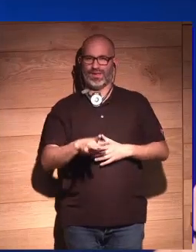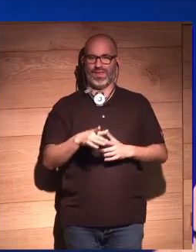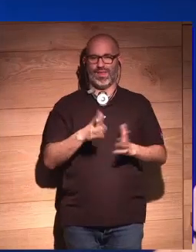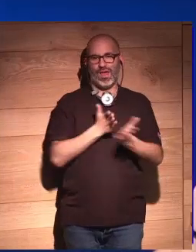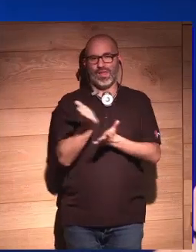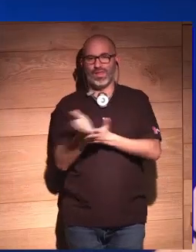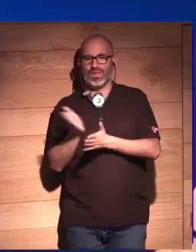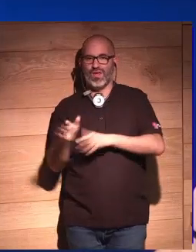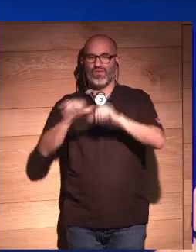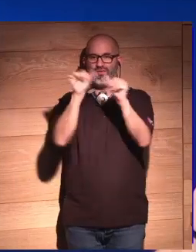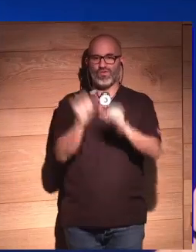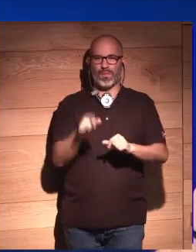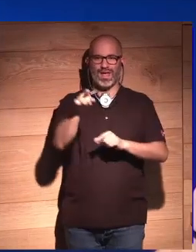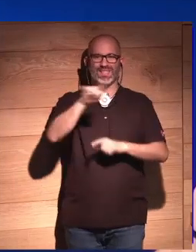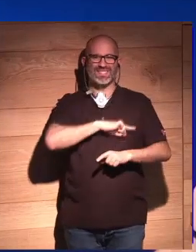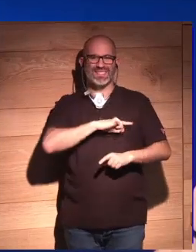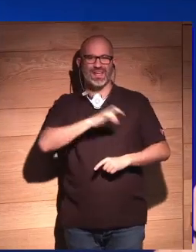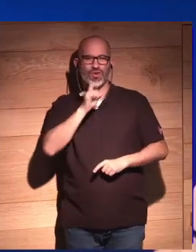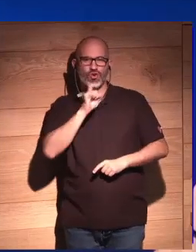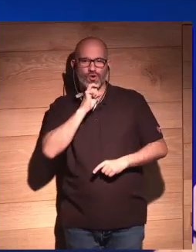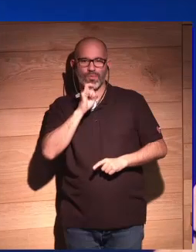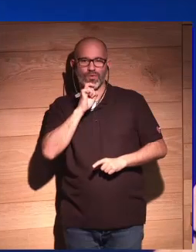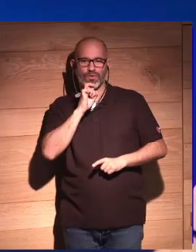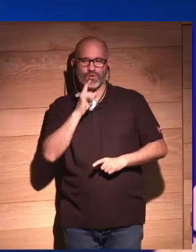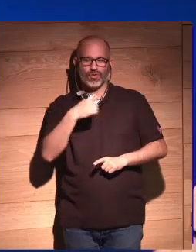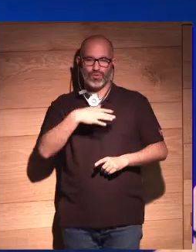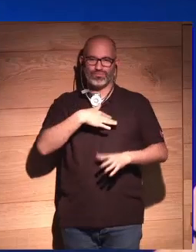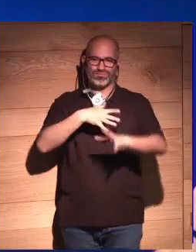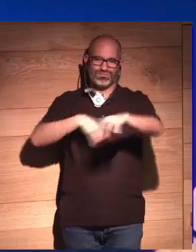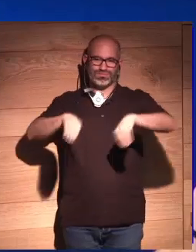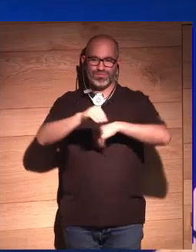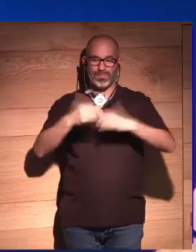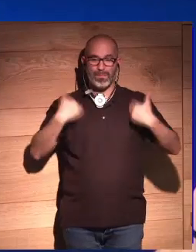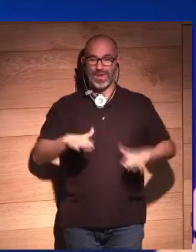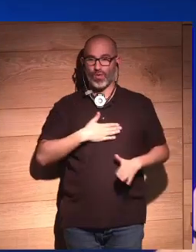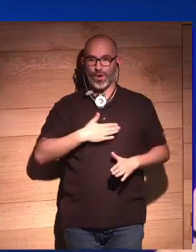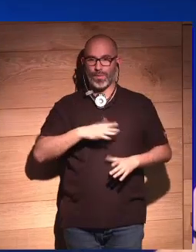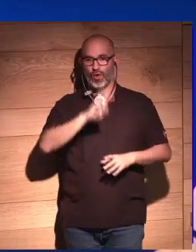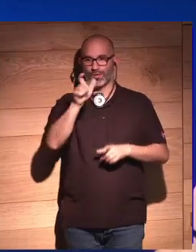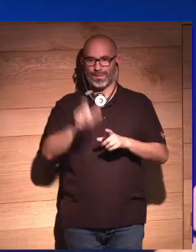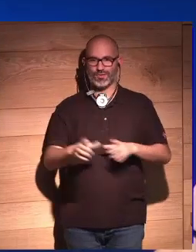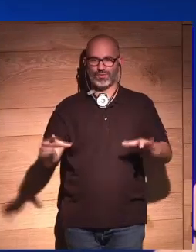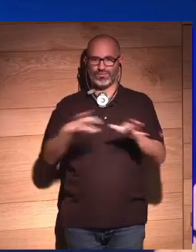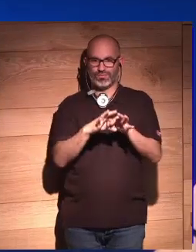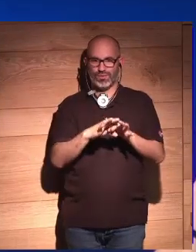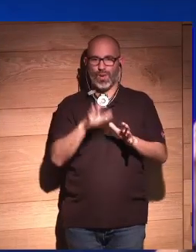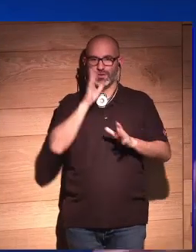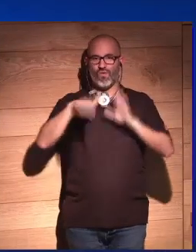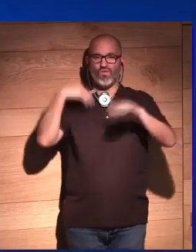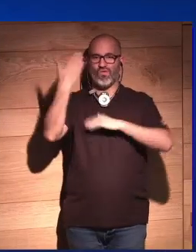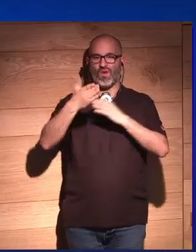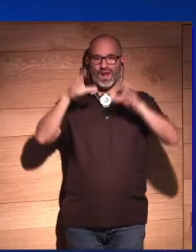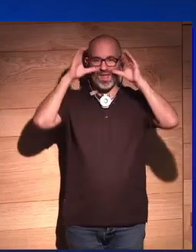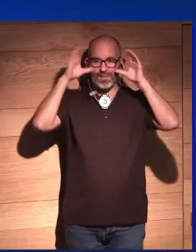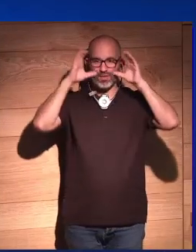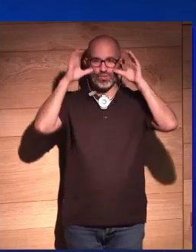safe space, you know, like, because outside of the VR, when you're, you know, in a situation where somebody's coming